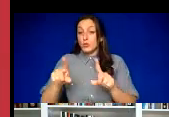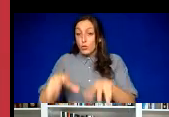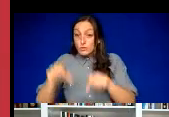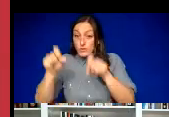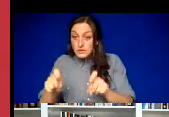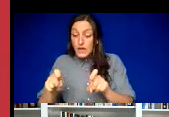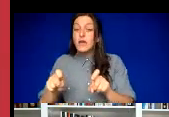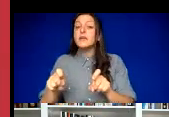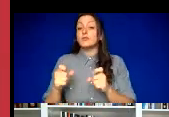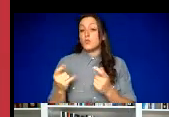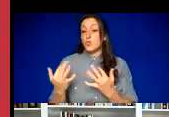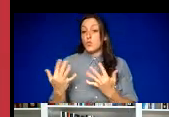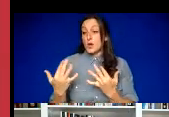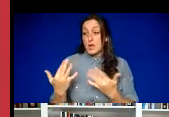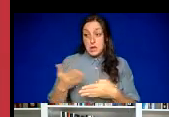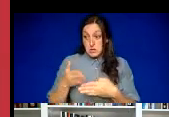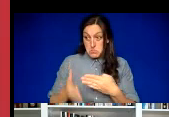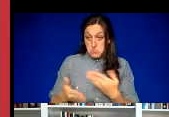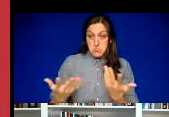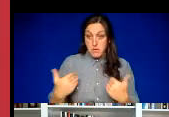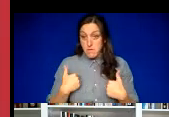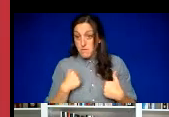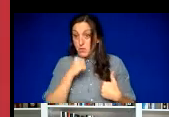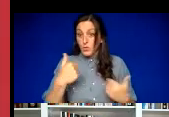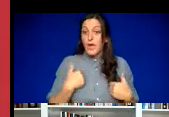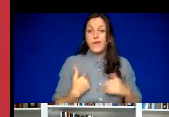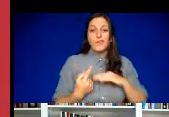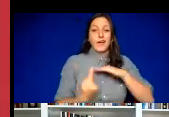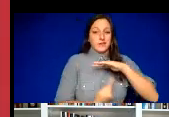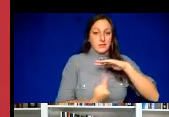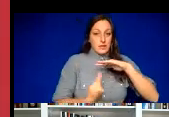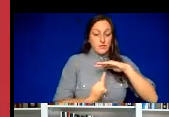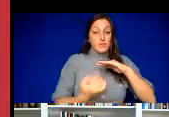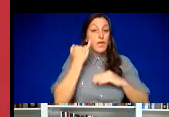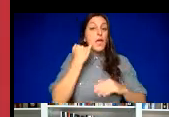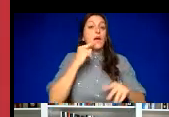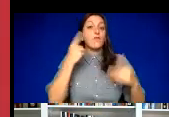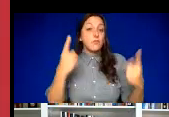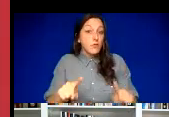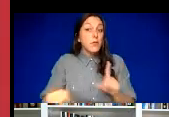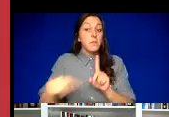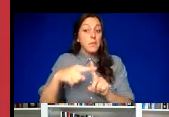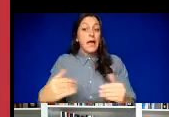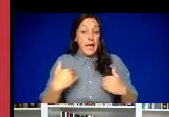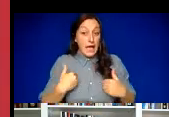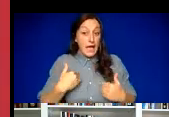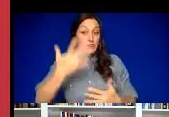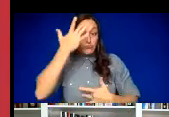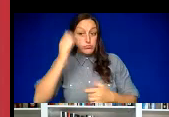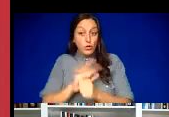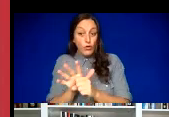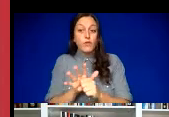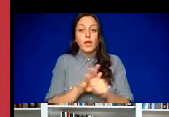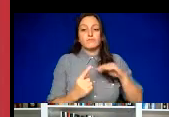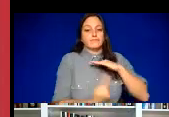results and then continue to isolate if you test positive. So the symptoms that you're looking for that should